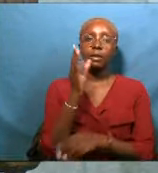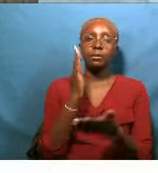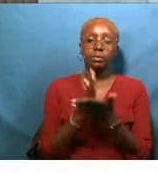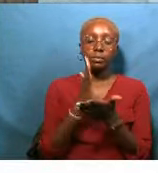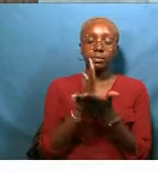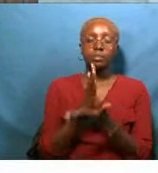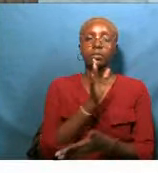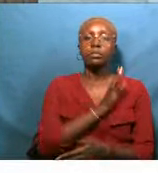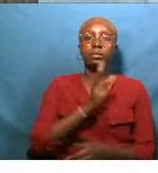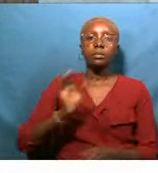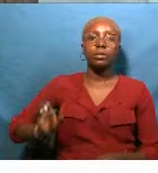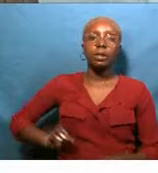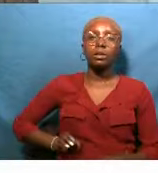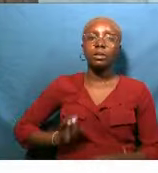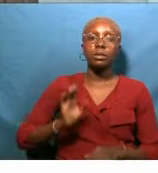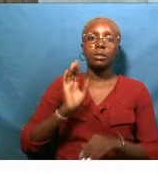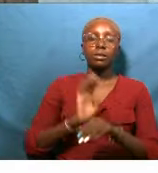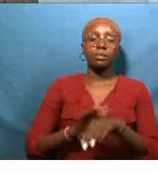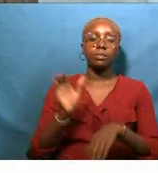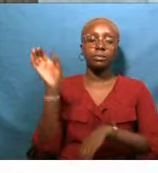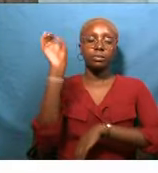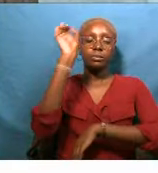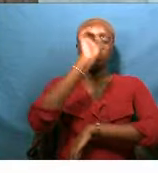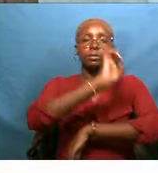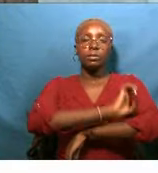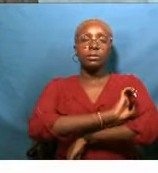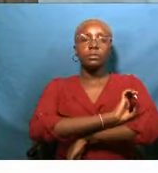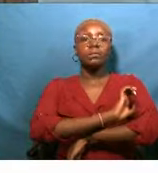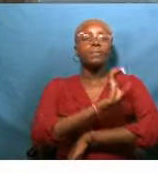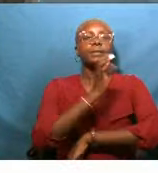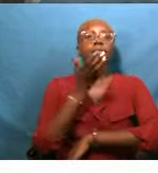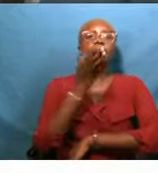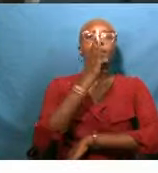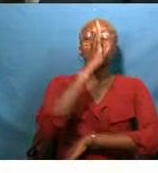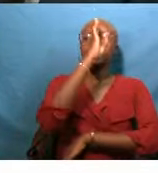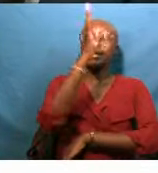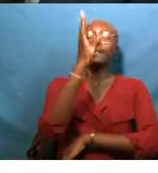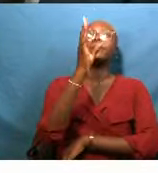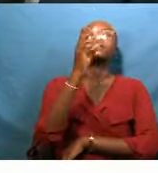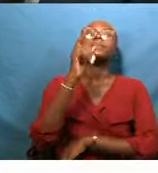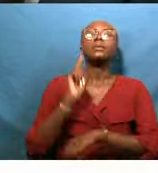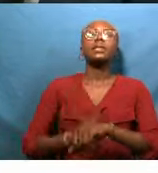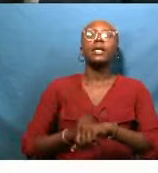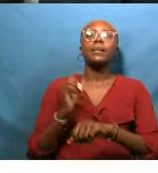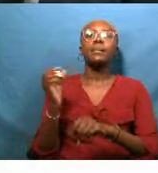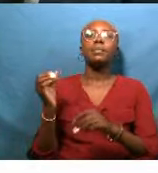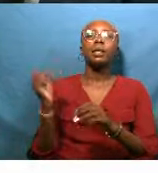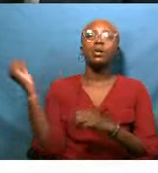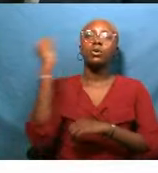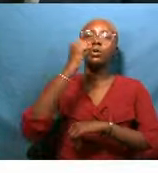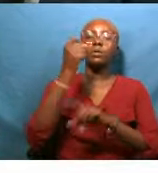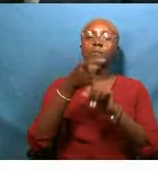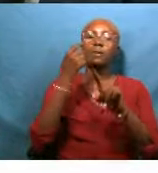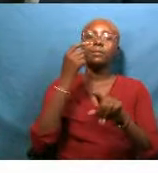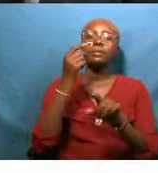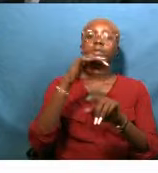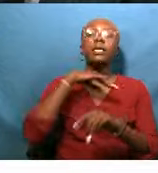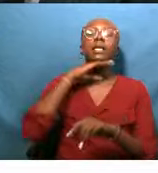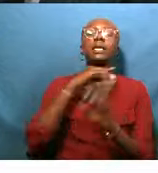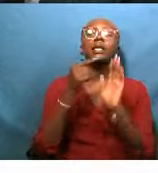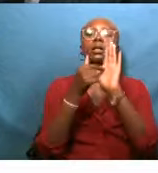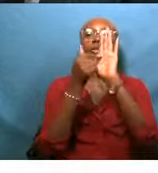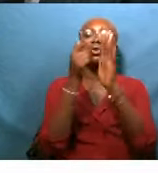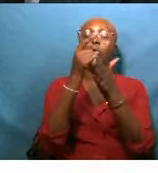Christ, on this Easter Sunday morning, when he conquered death and rose from the dead, demonstrated that it